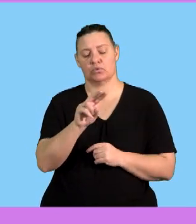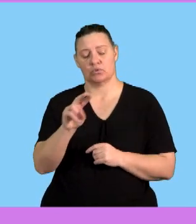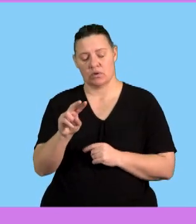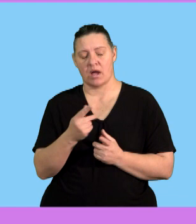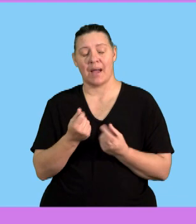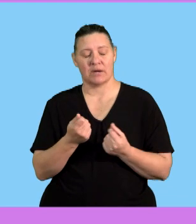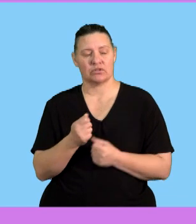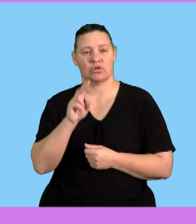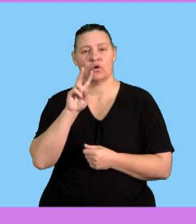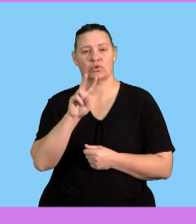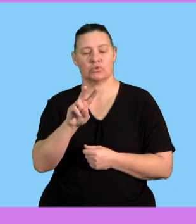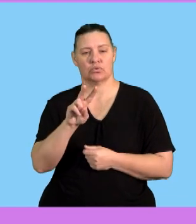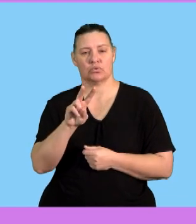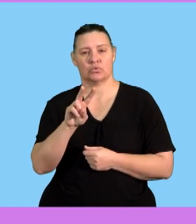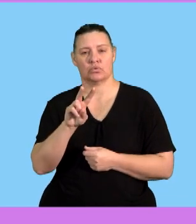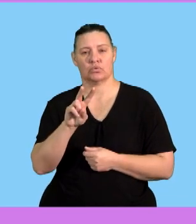was